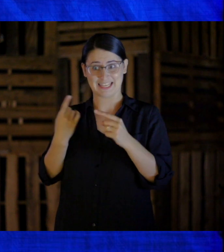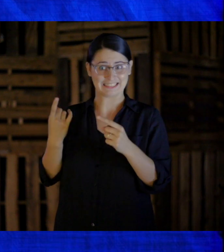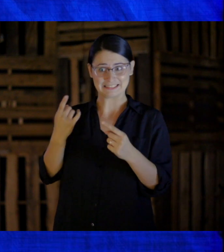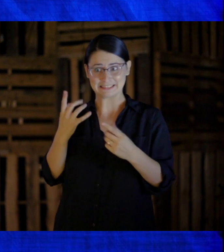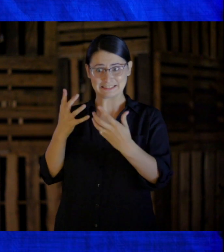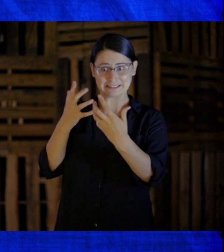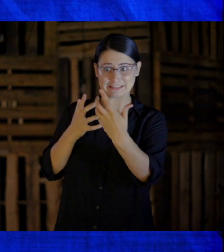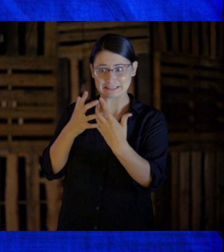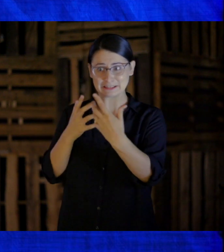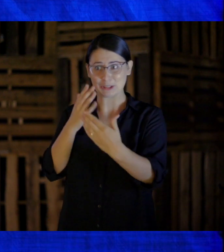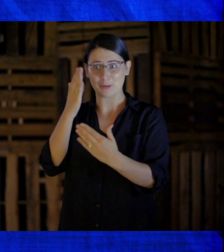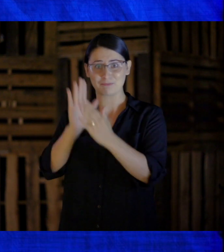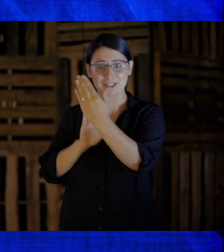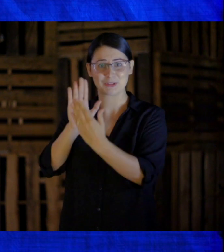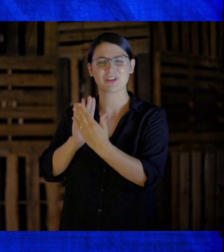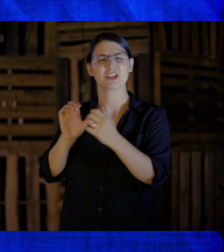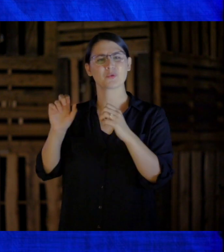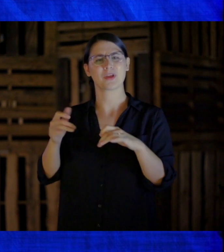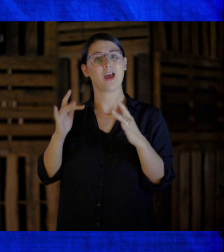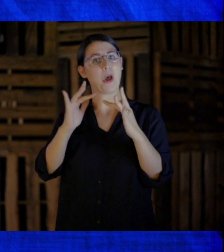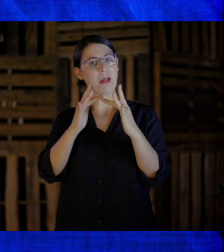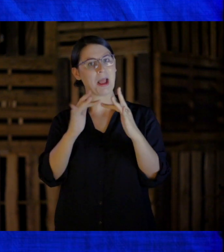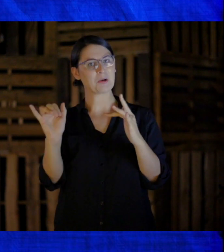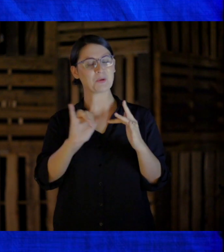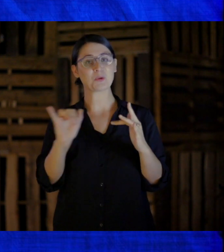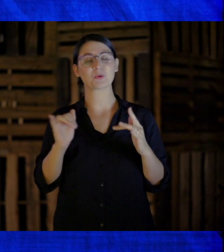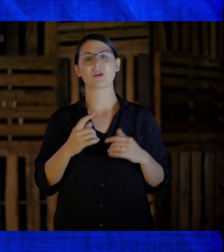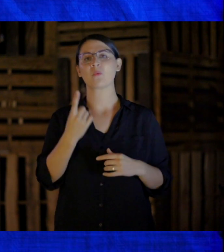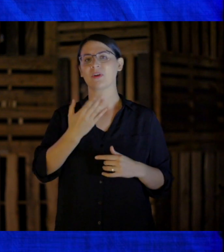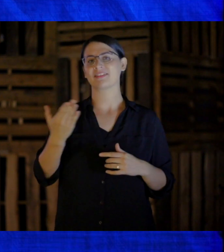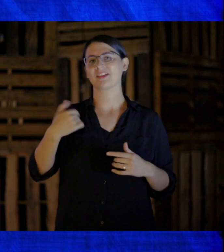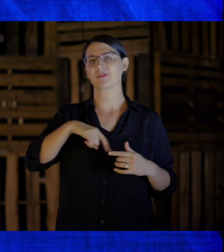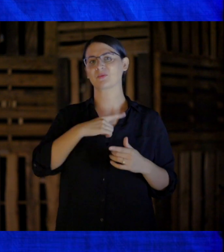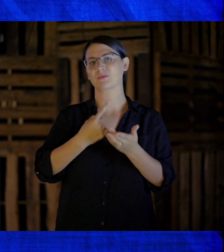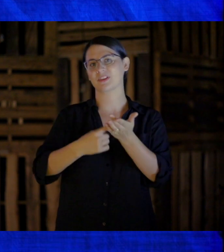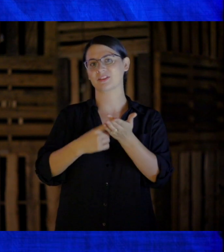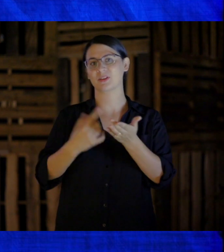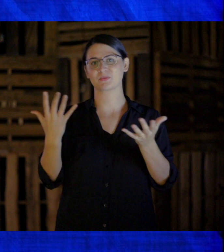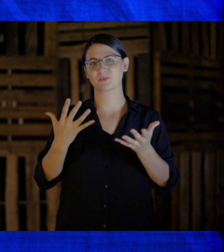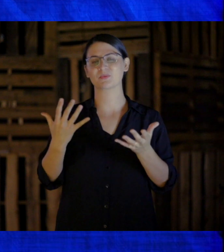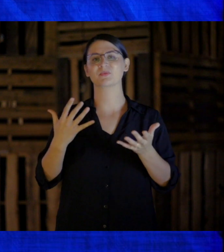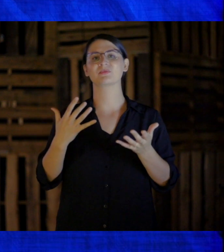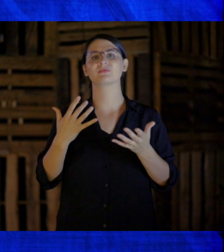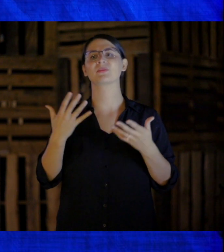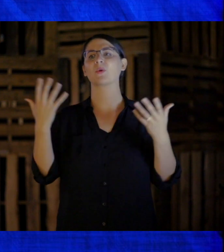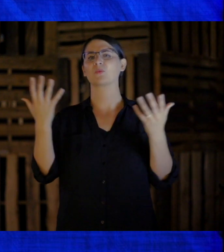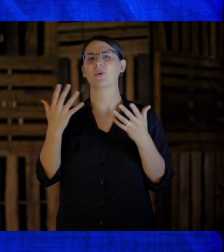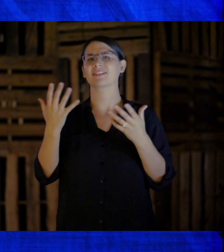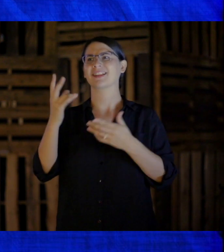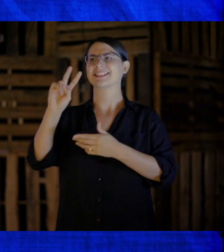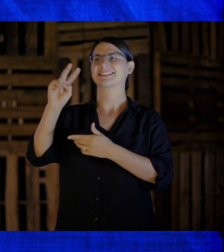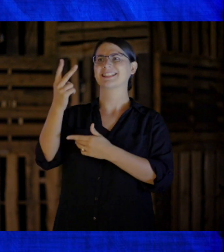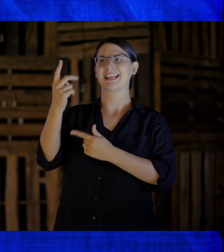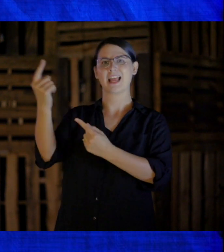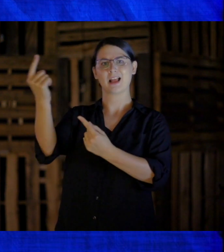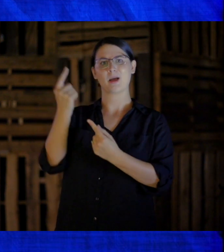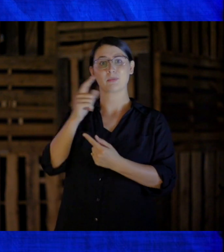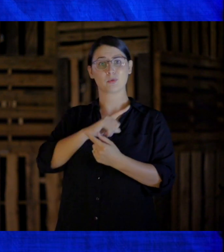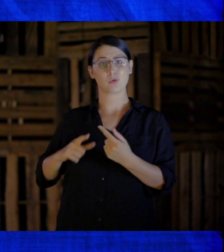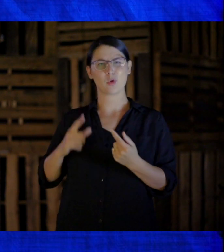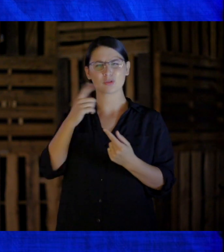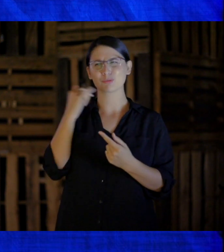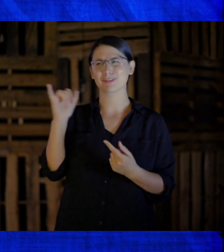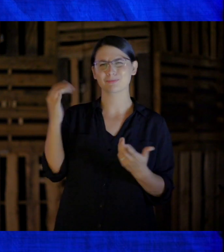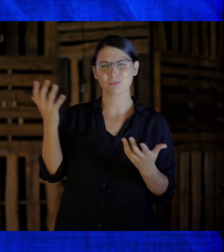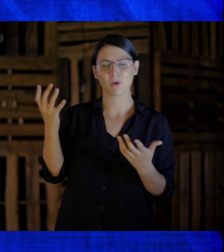person. But one of the things we're going to be talking about is what we're talking about in our sermon. What's the second coming of the Lord going to look like? And so